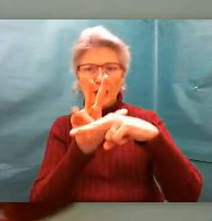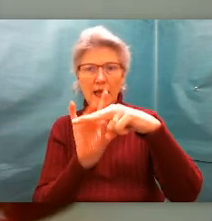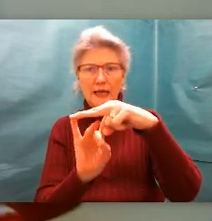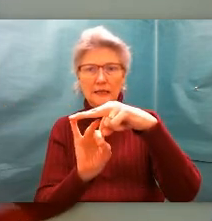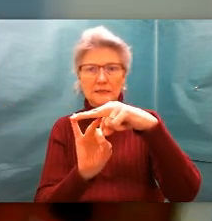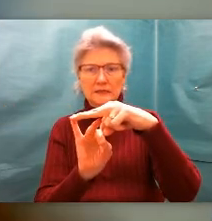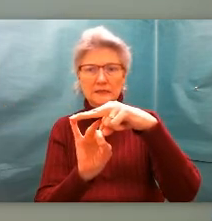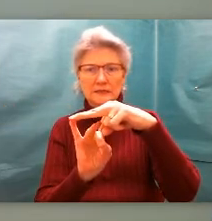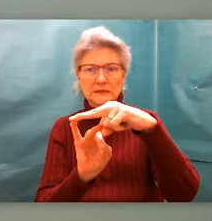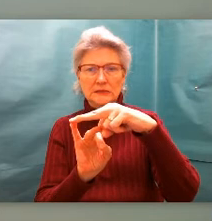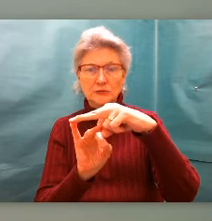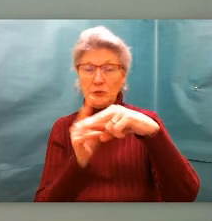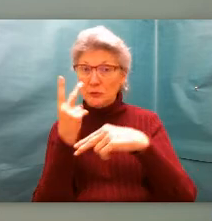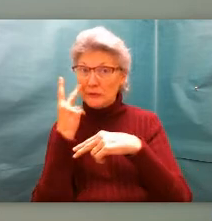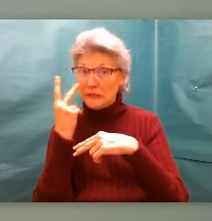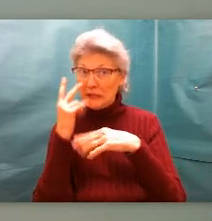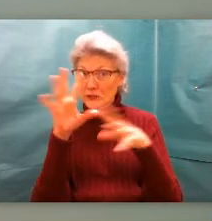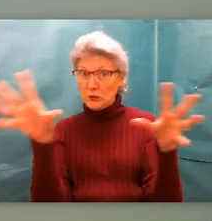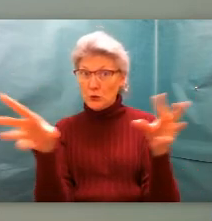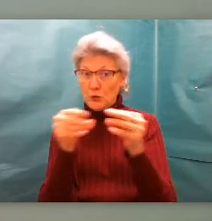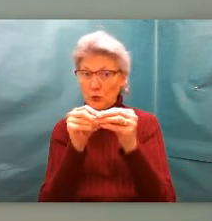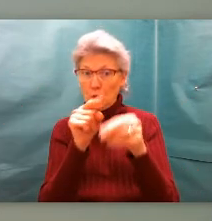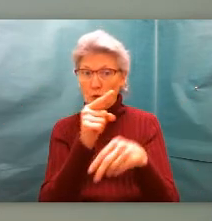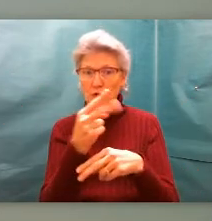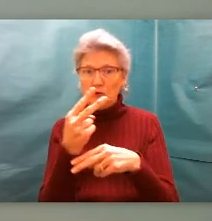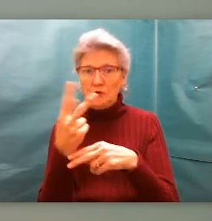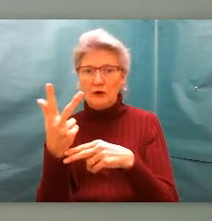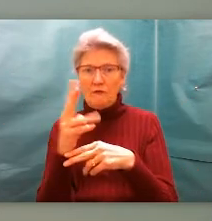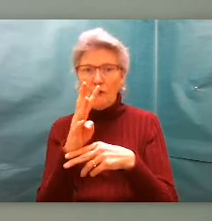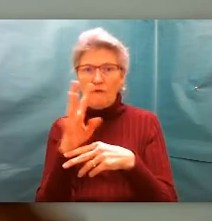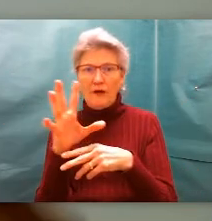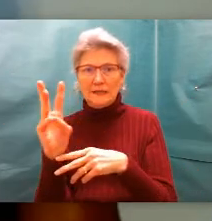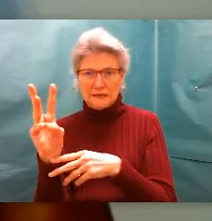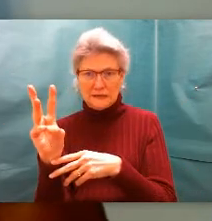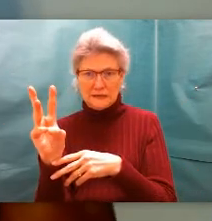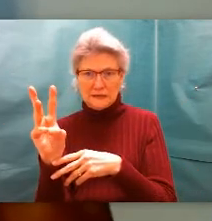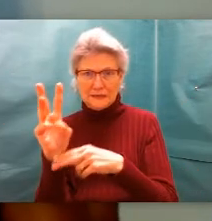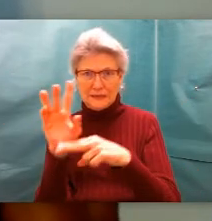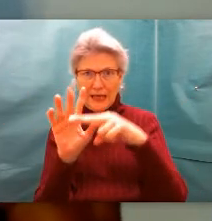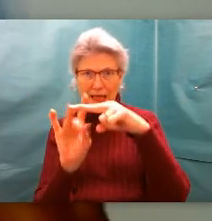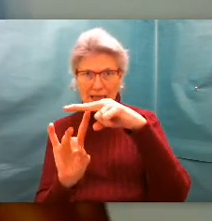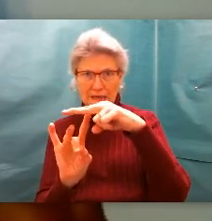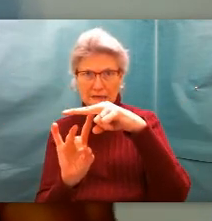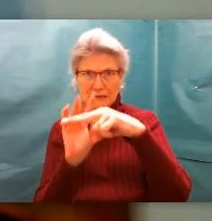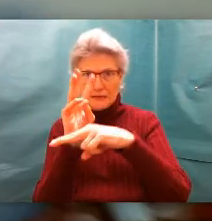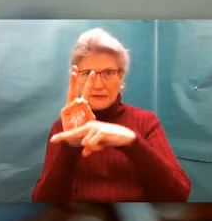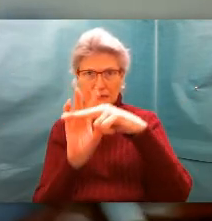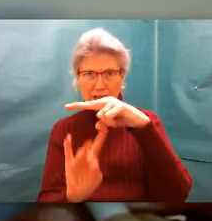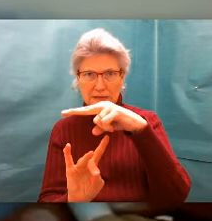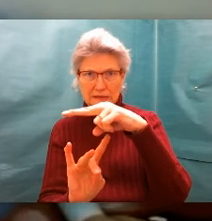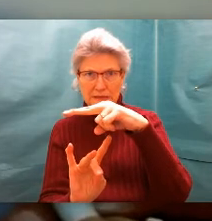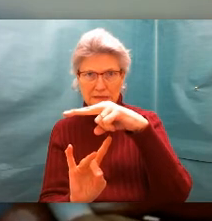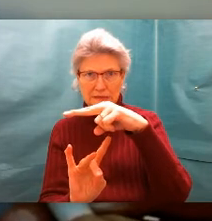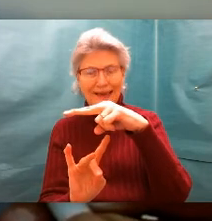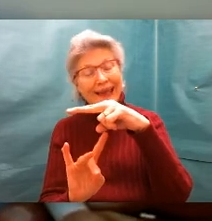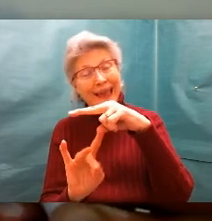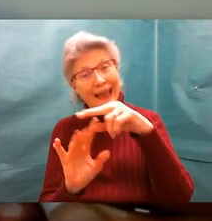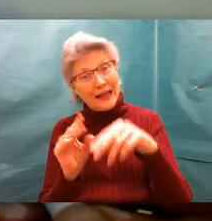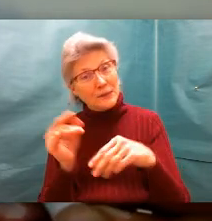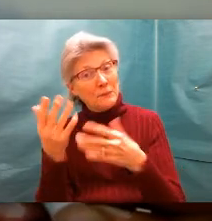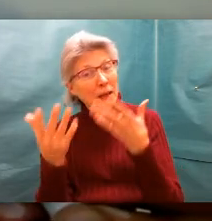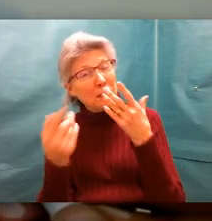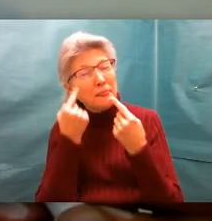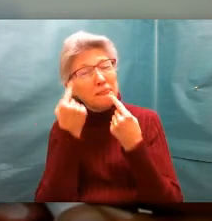3/8, which we see is a total of 1, 2, 3, 4, 5, 6/8. And you might